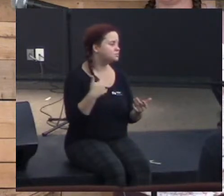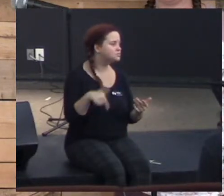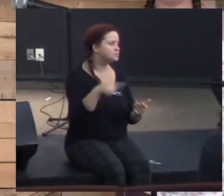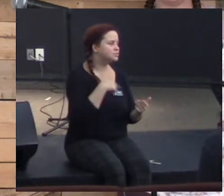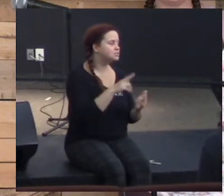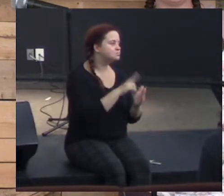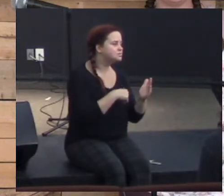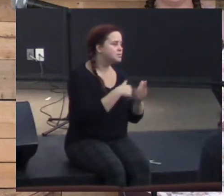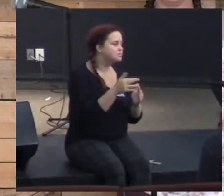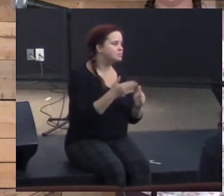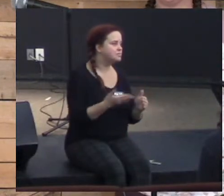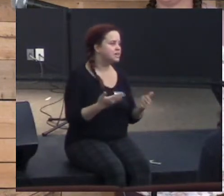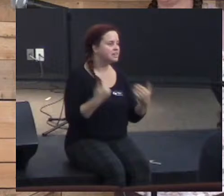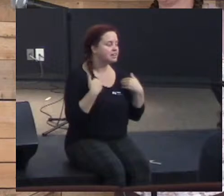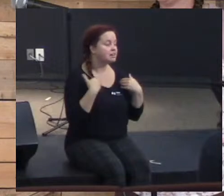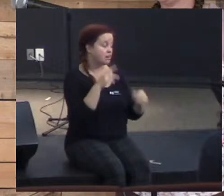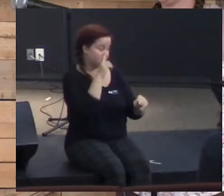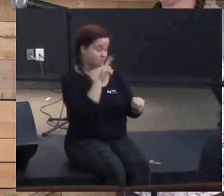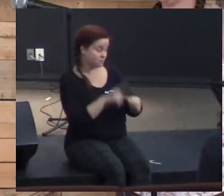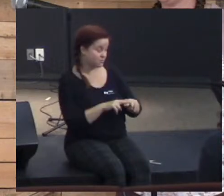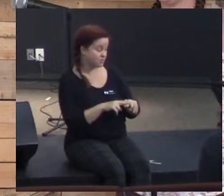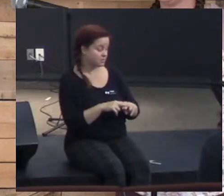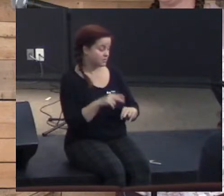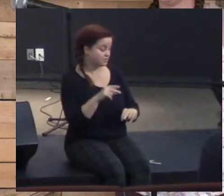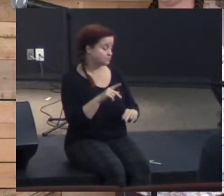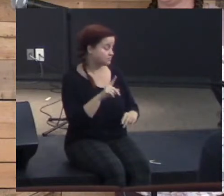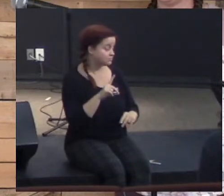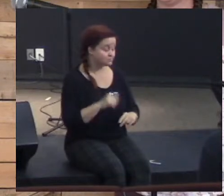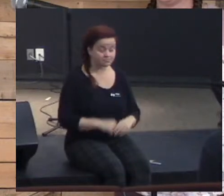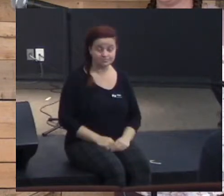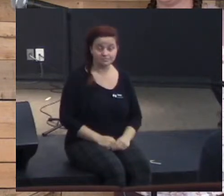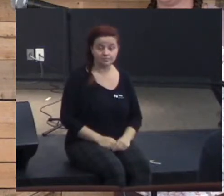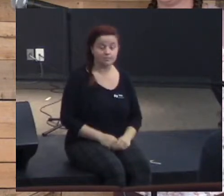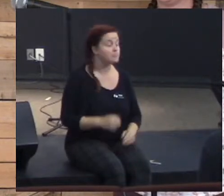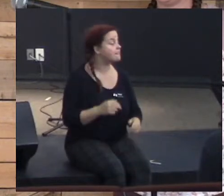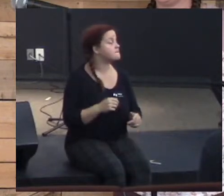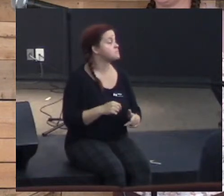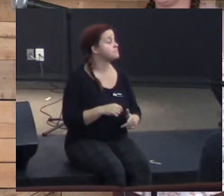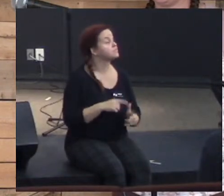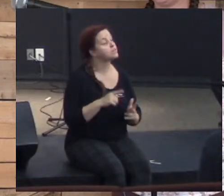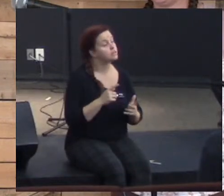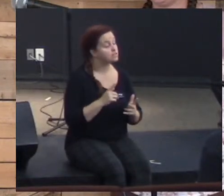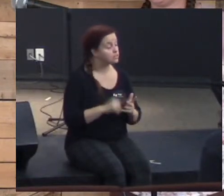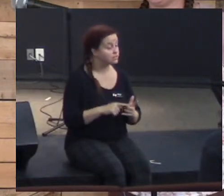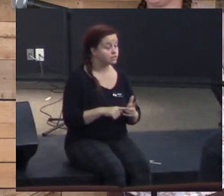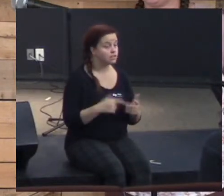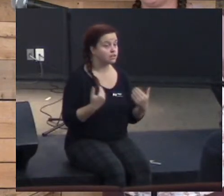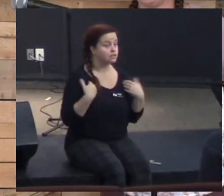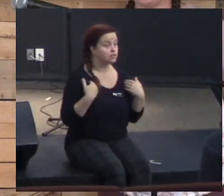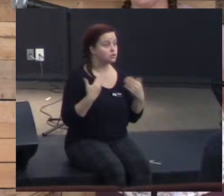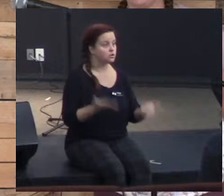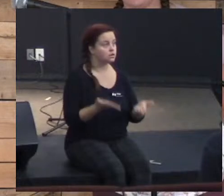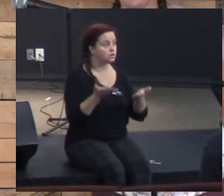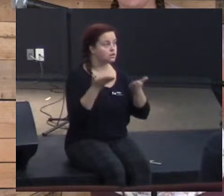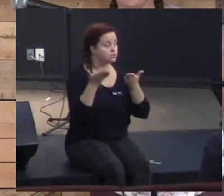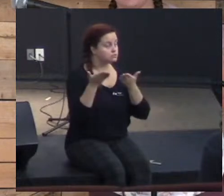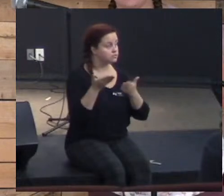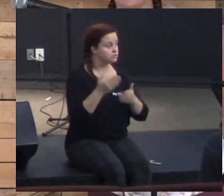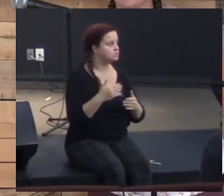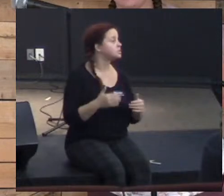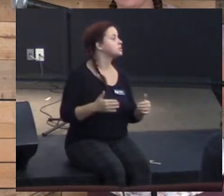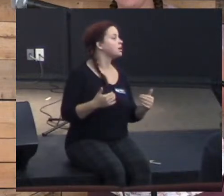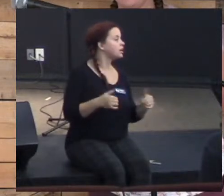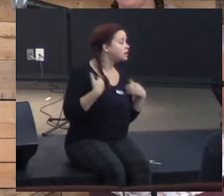Moulden if you have any questions. Next, we have our Lifted, which is our Young Marrieds